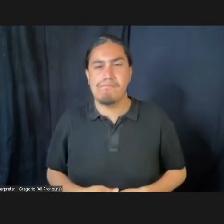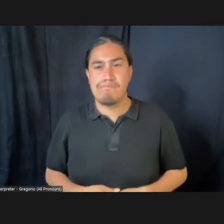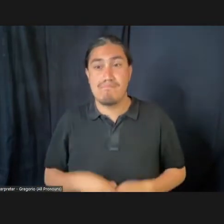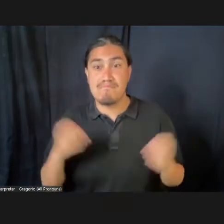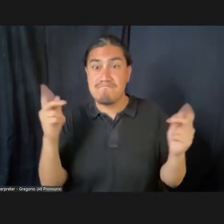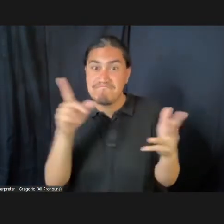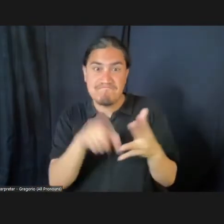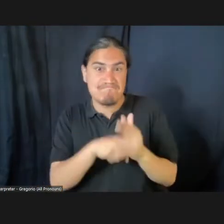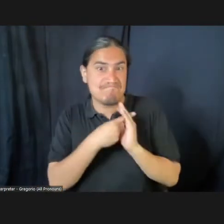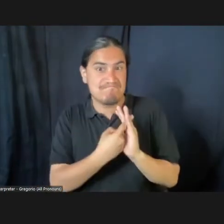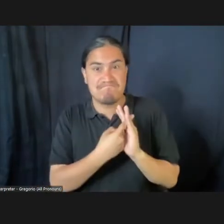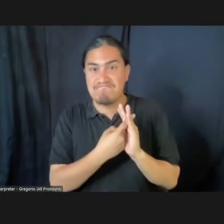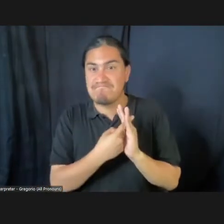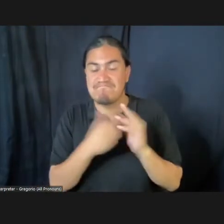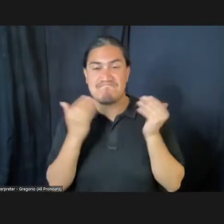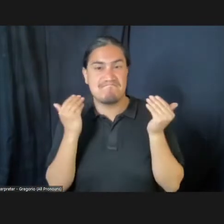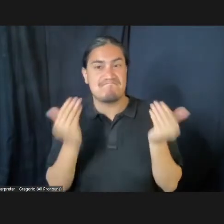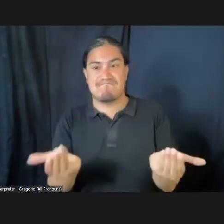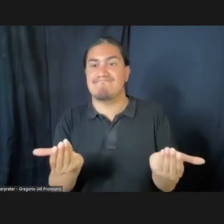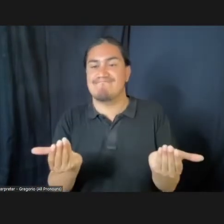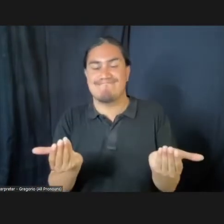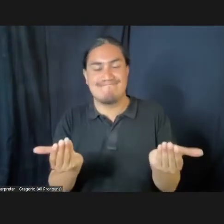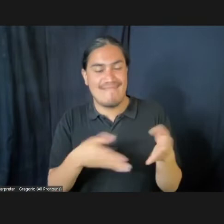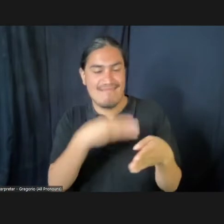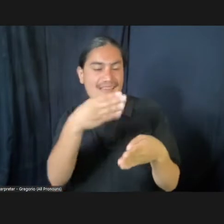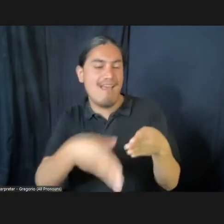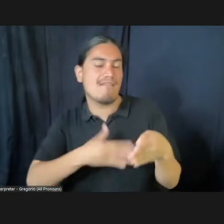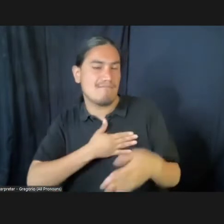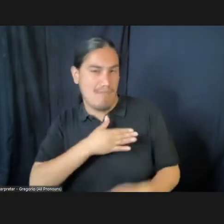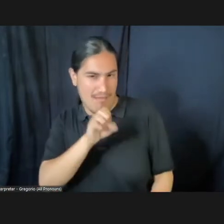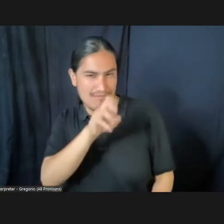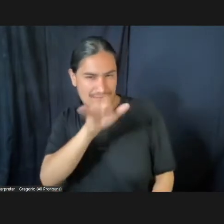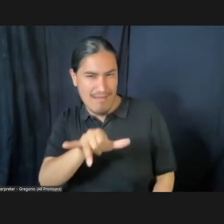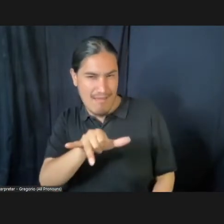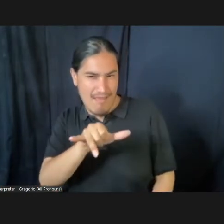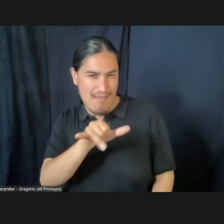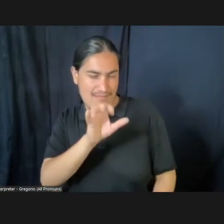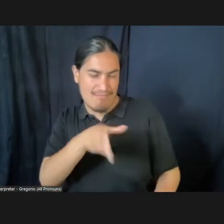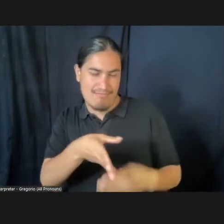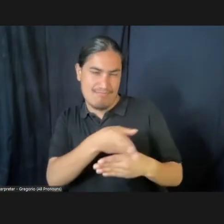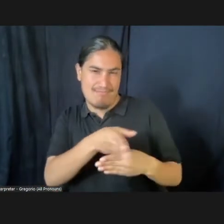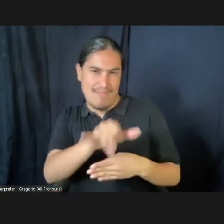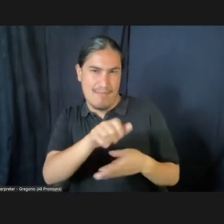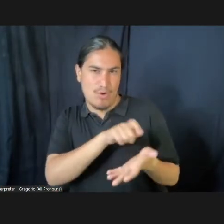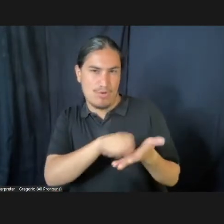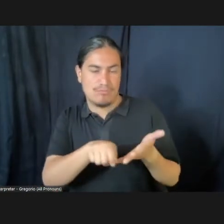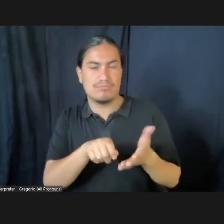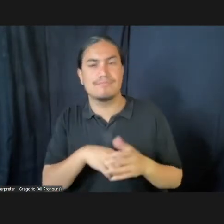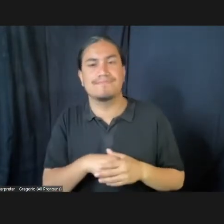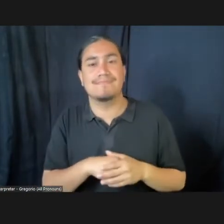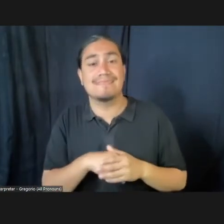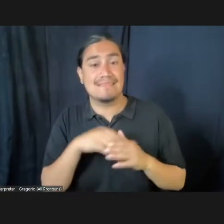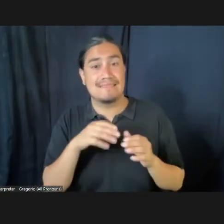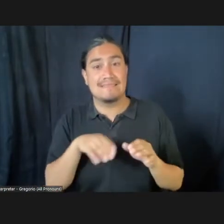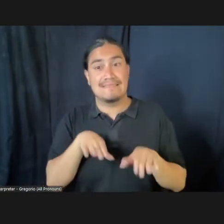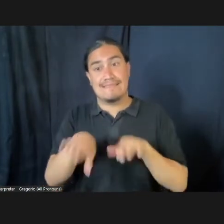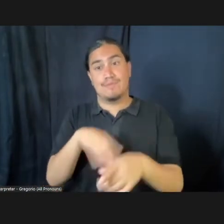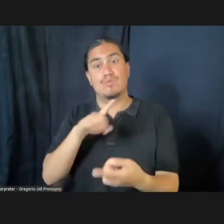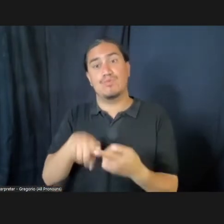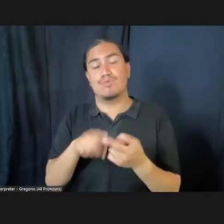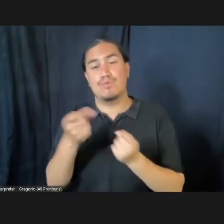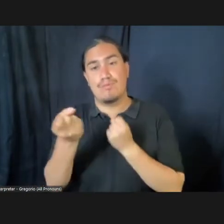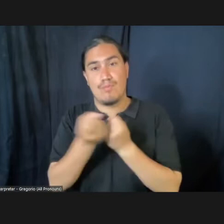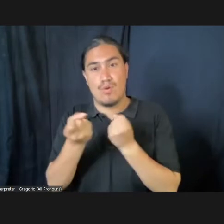the end of my essay. Steps to supporting parent artists with